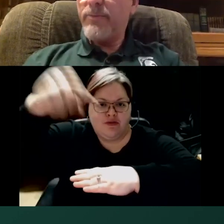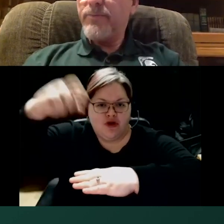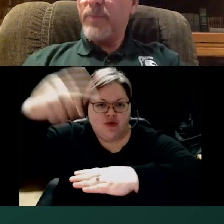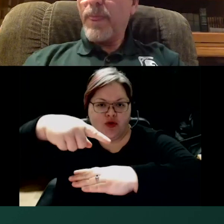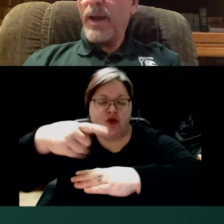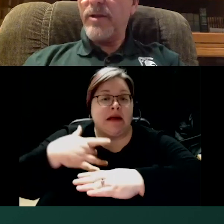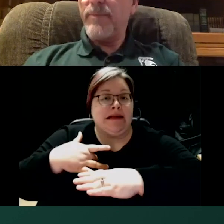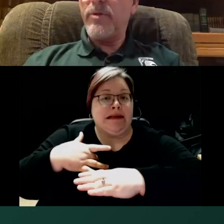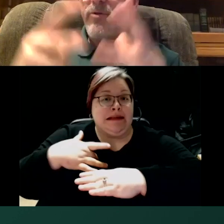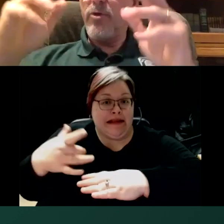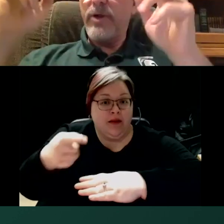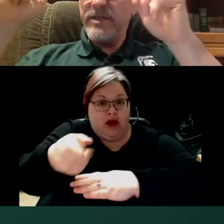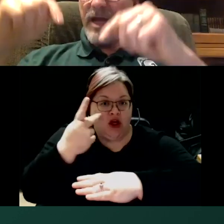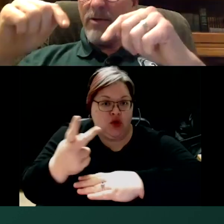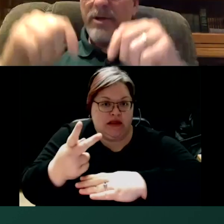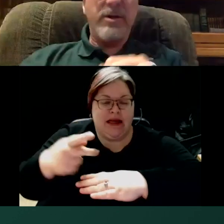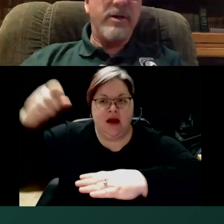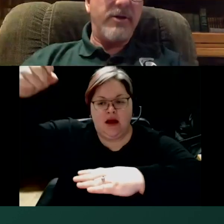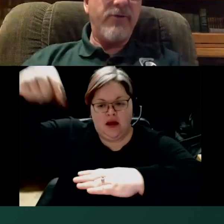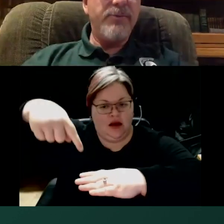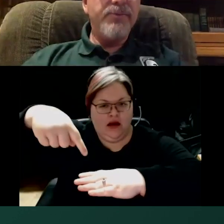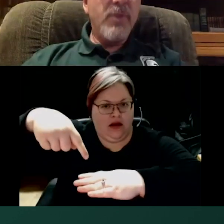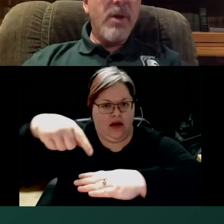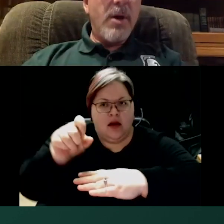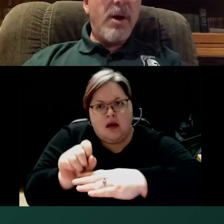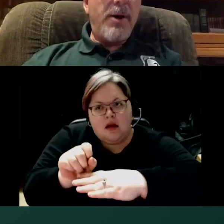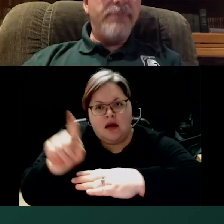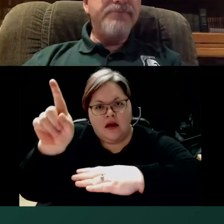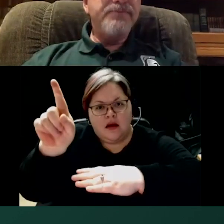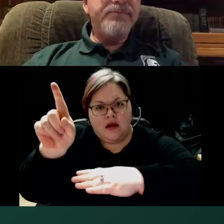up as opposed to going down. It's a little different.